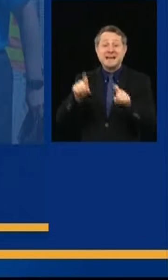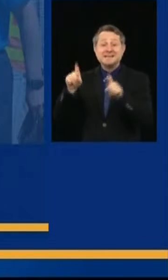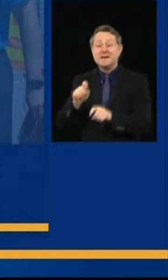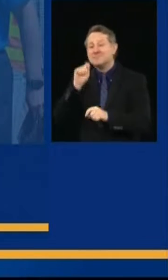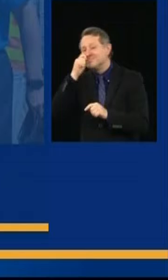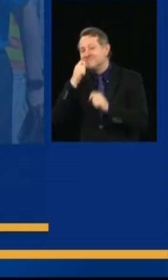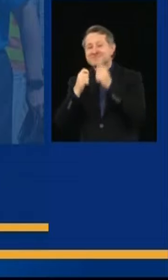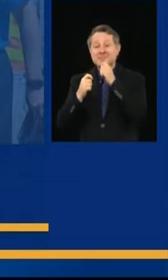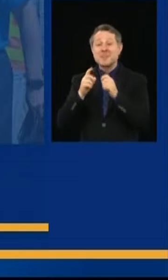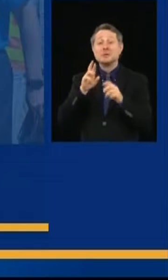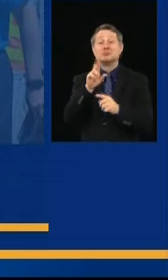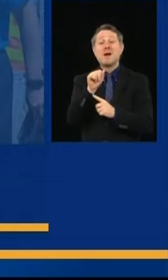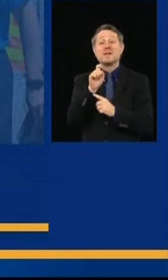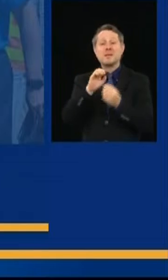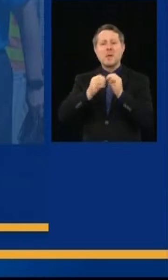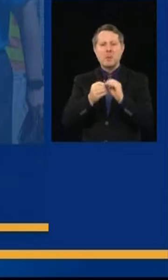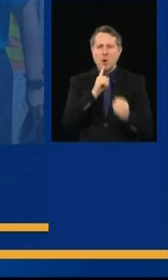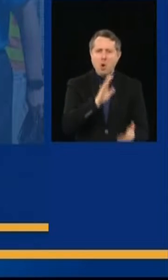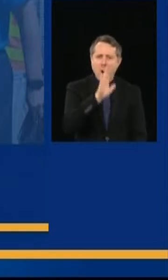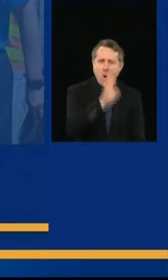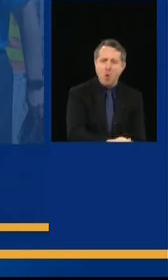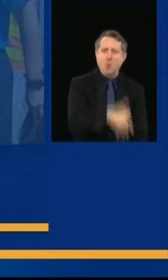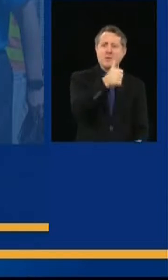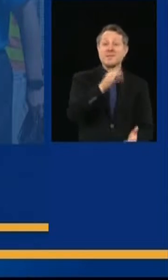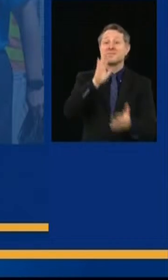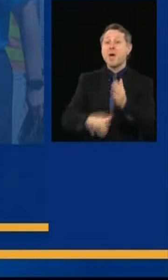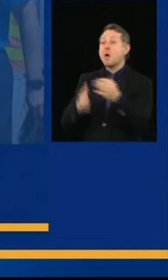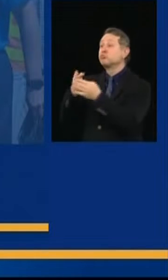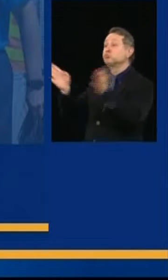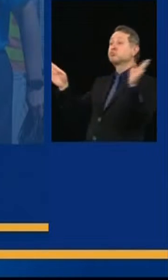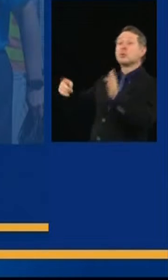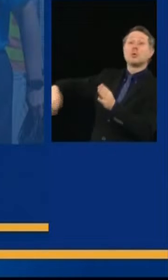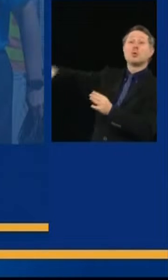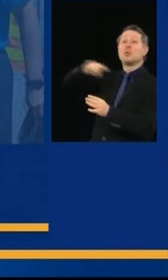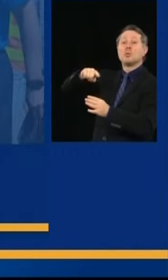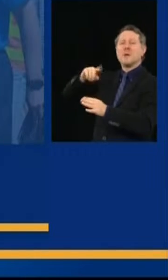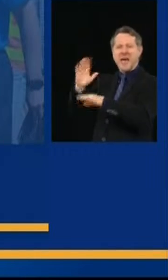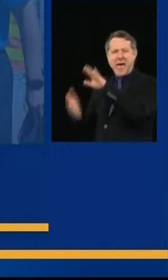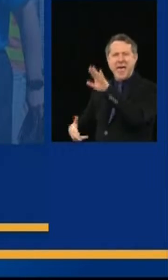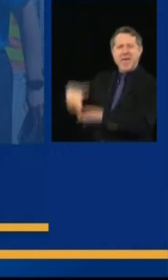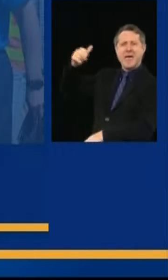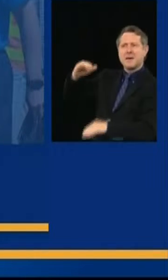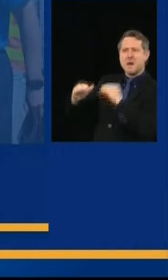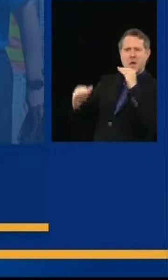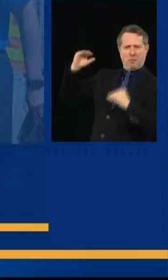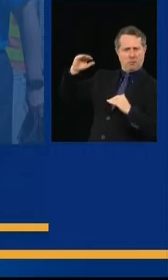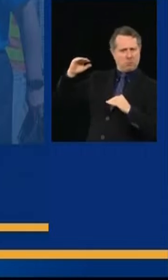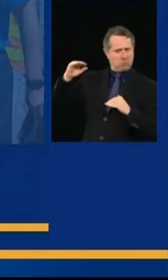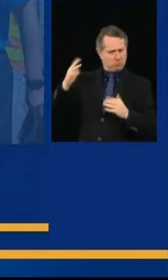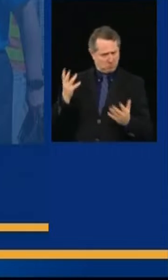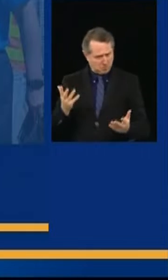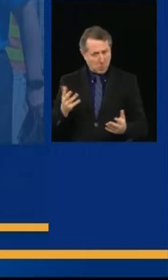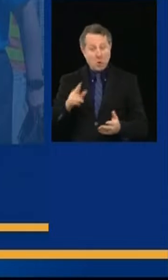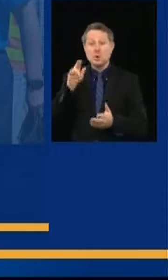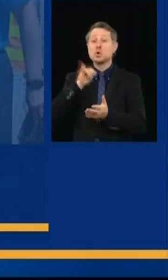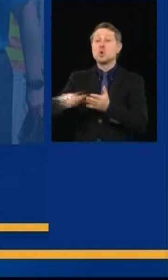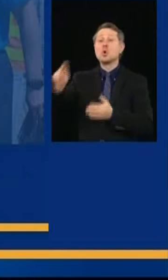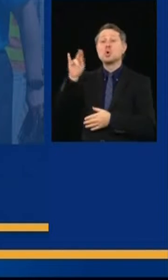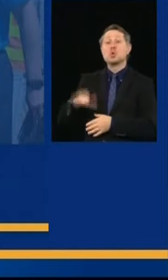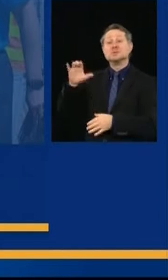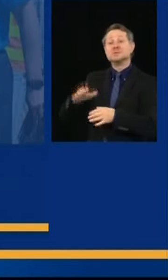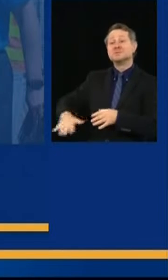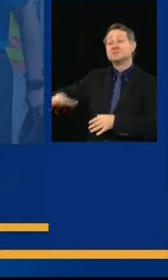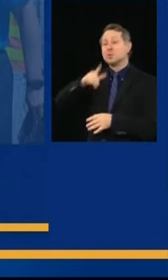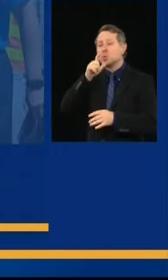rates than the general population. So downstate New York, the transit workers